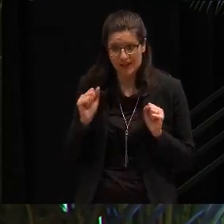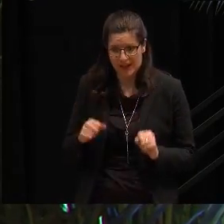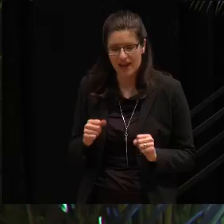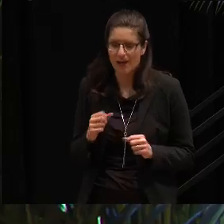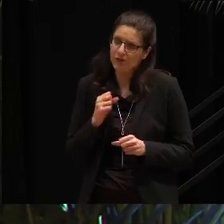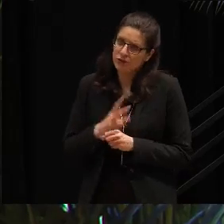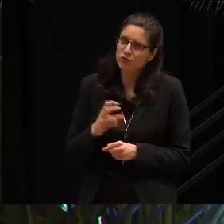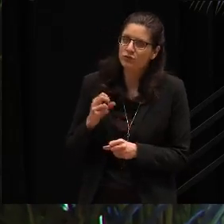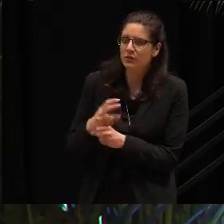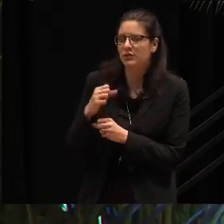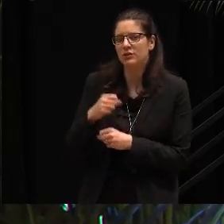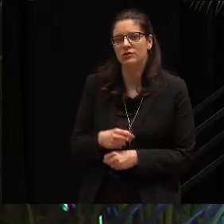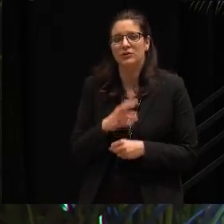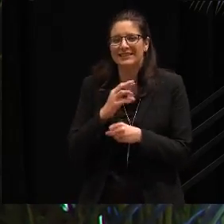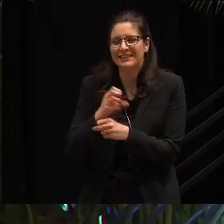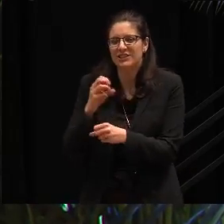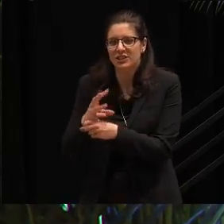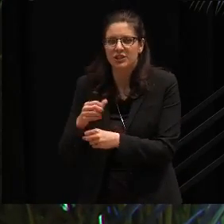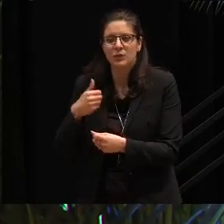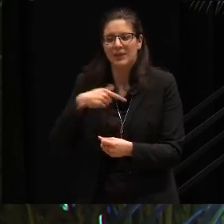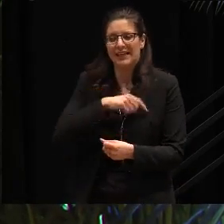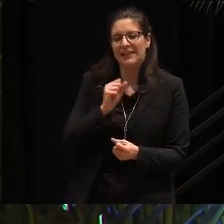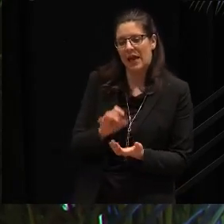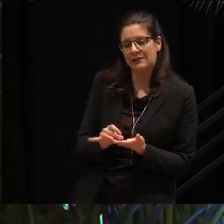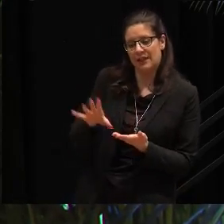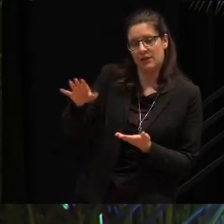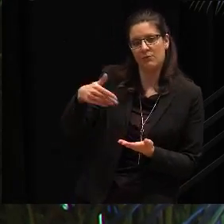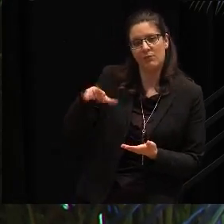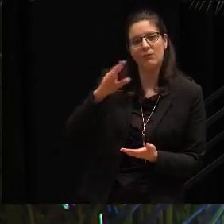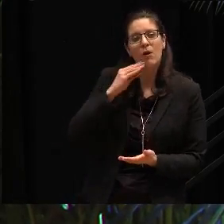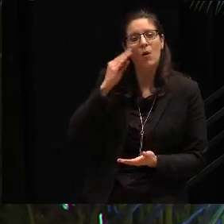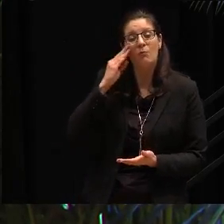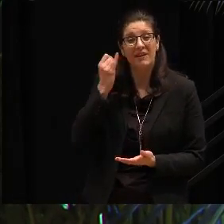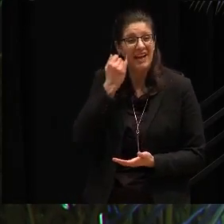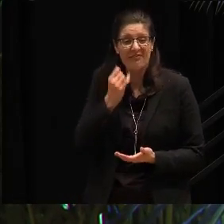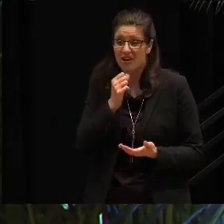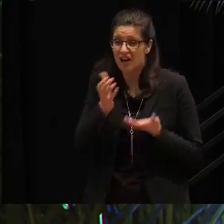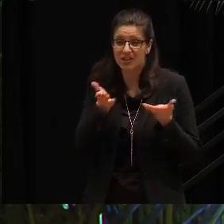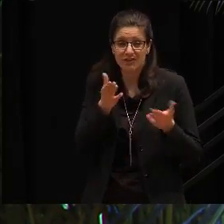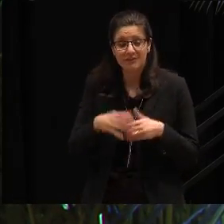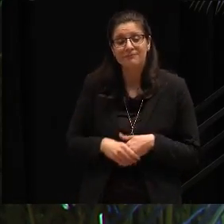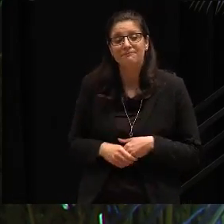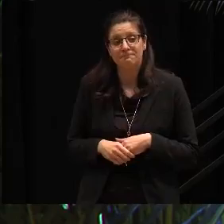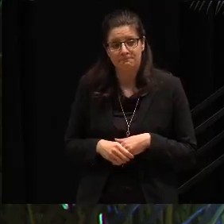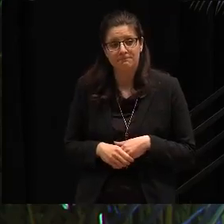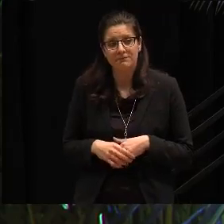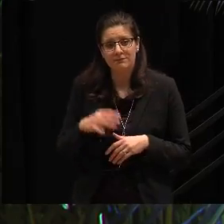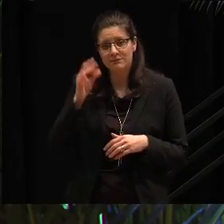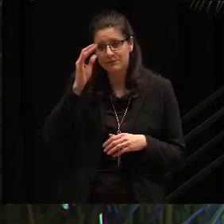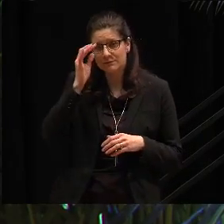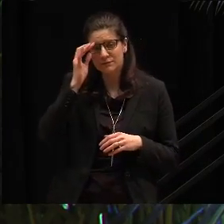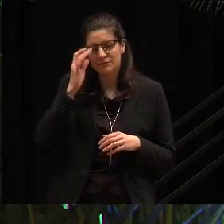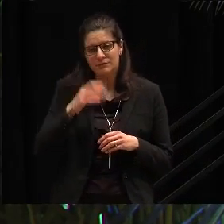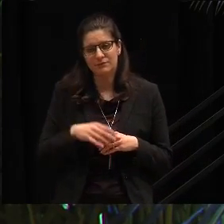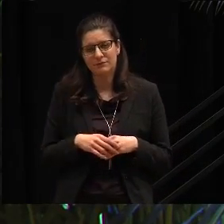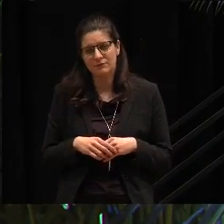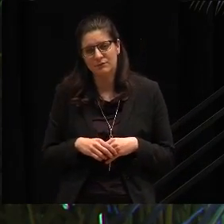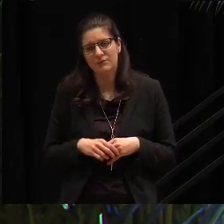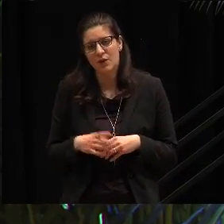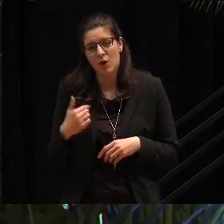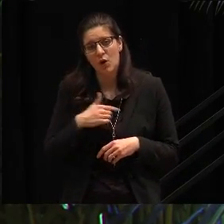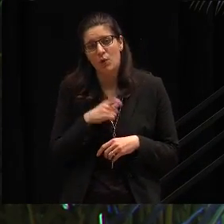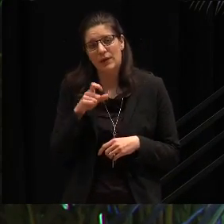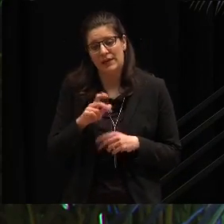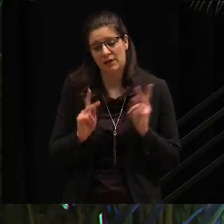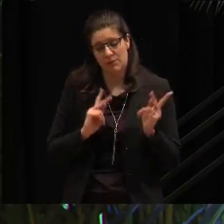2 years or every 6 years to send them home if they're not serving us. And we need people who are willing to run